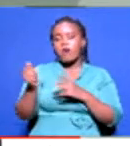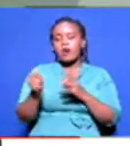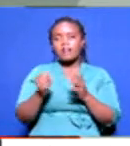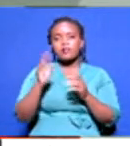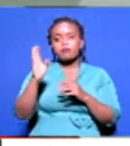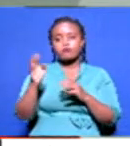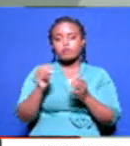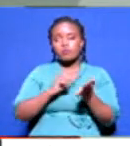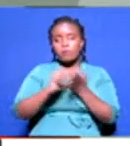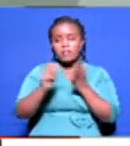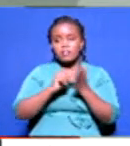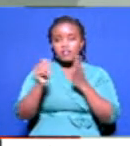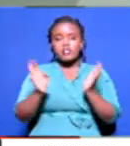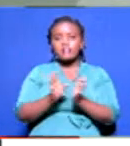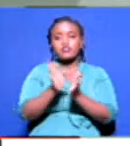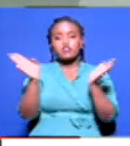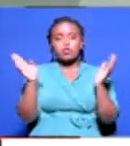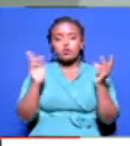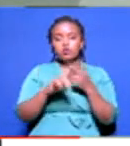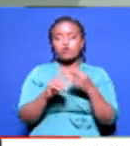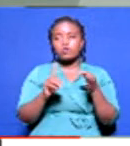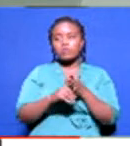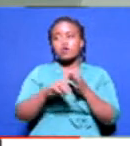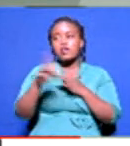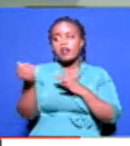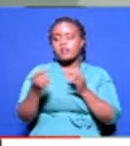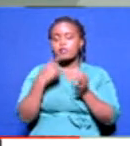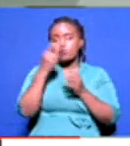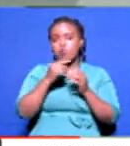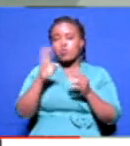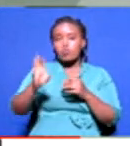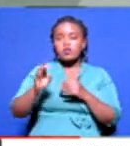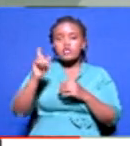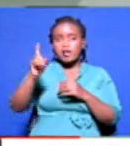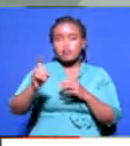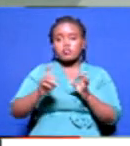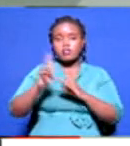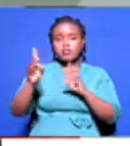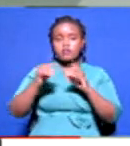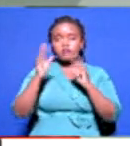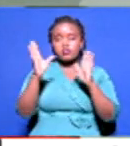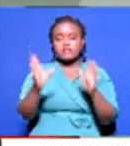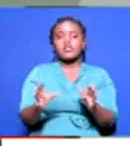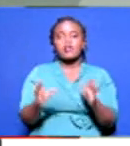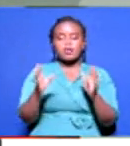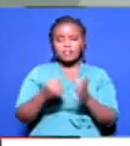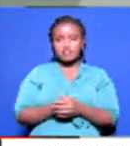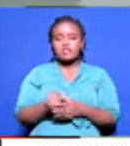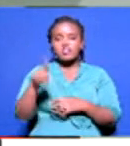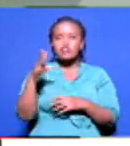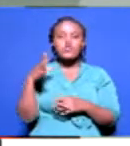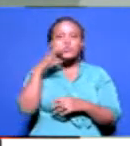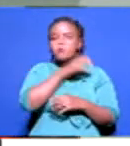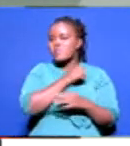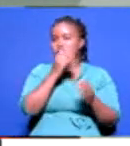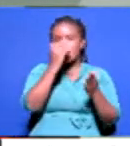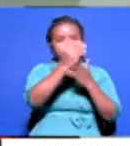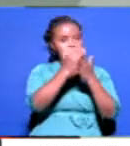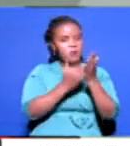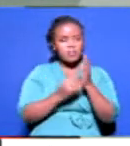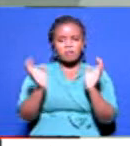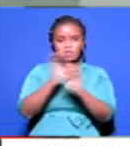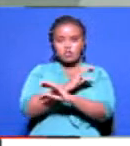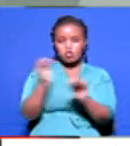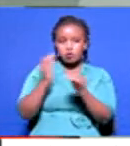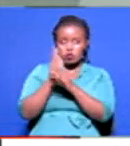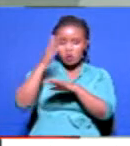Journalists, as well as Hutton Irungu, the Executive Director of Amnesty International. You don't want to miss that right at the tail end of this